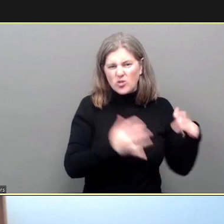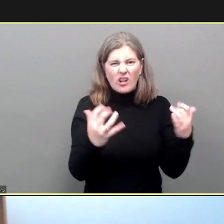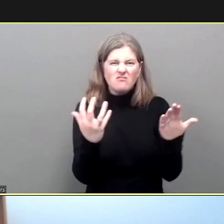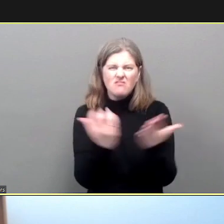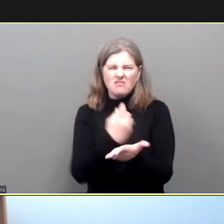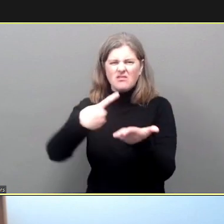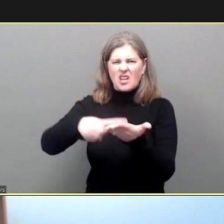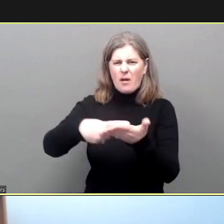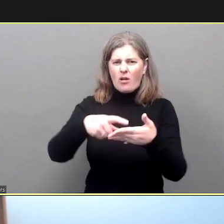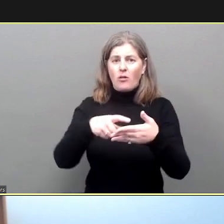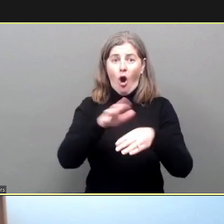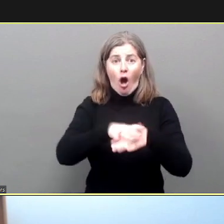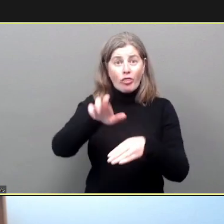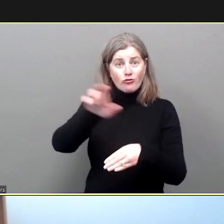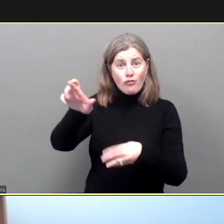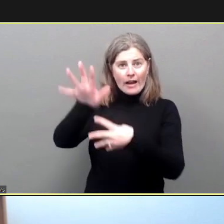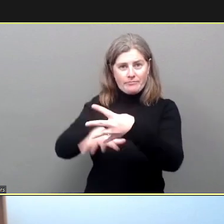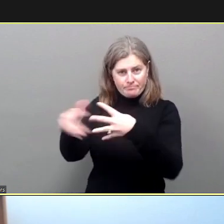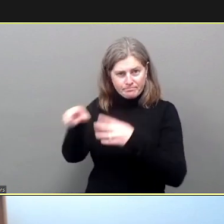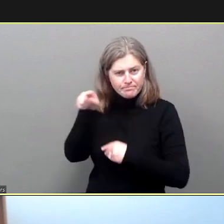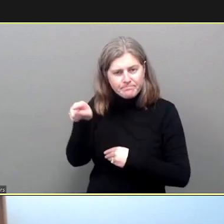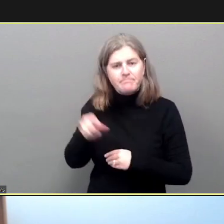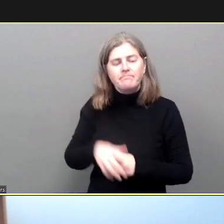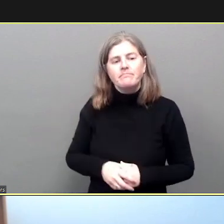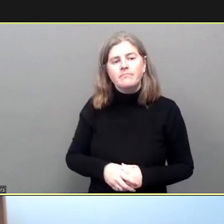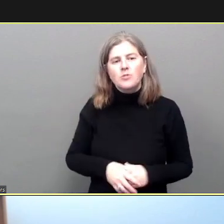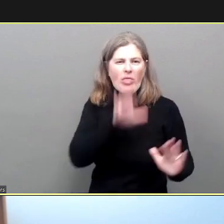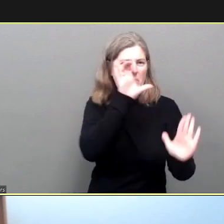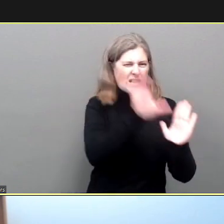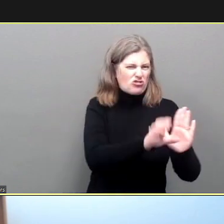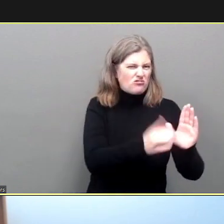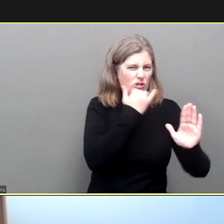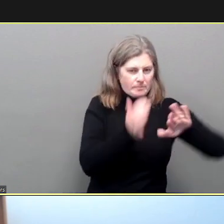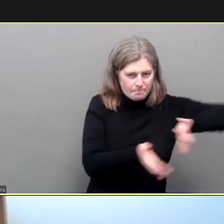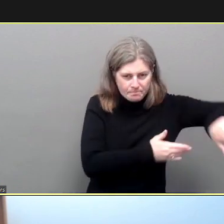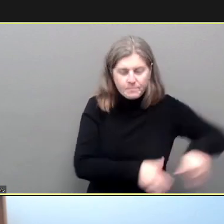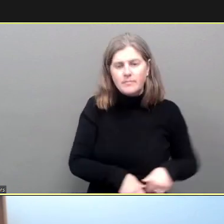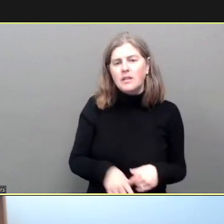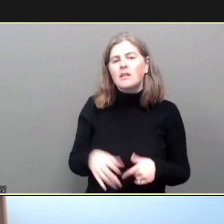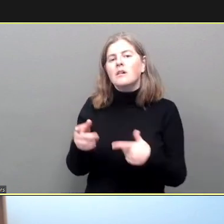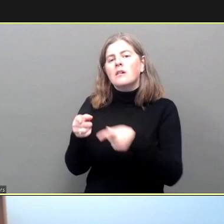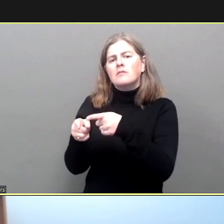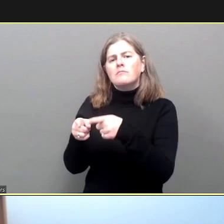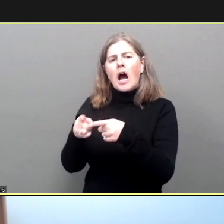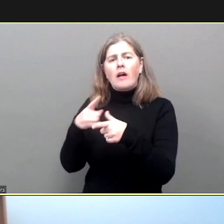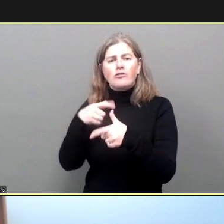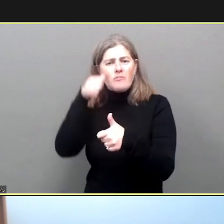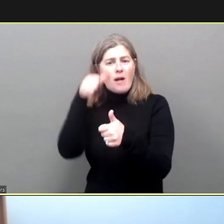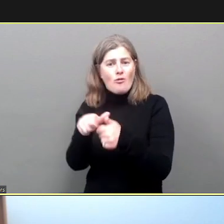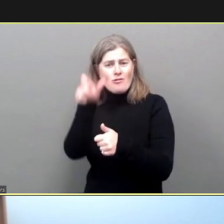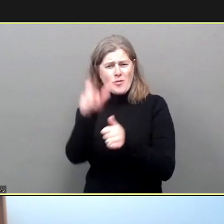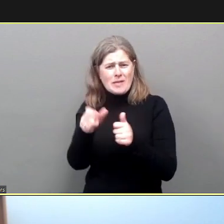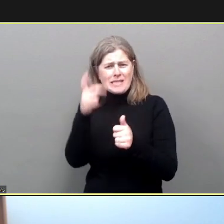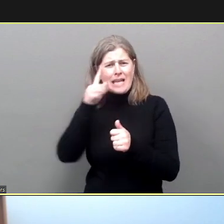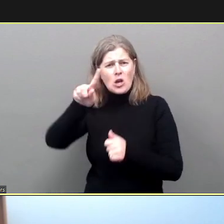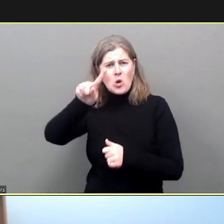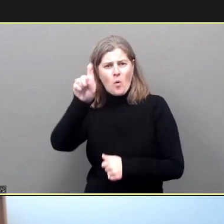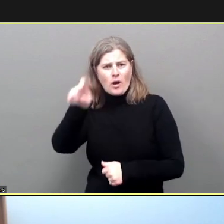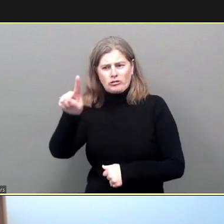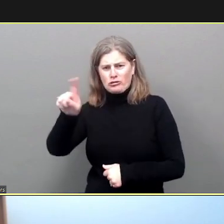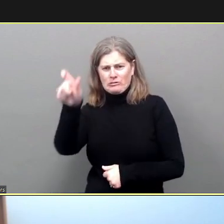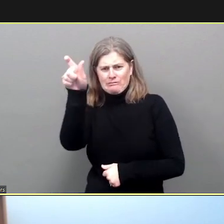the table on the right, which we have shared before, and you see a lot of question marks about